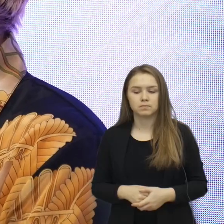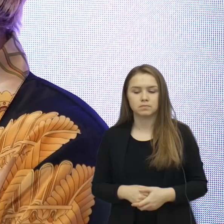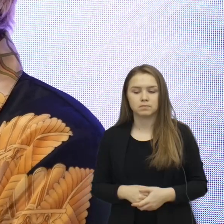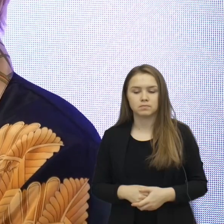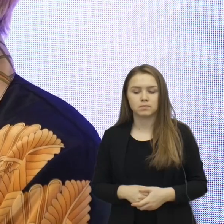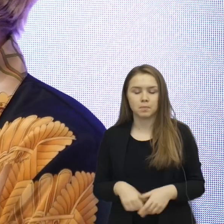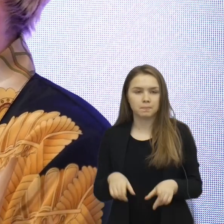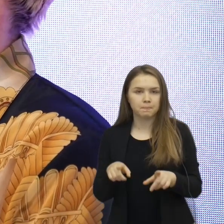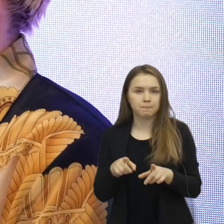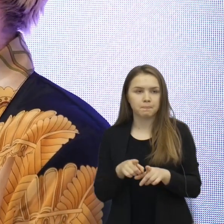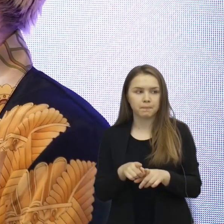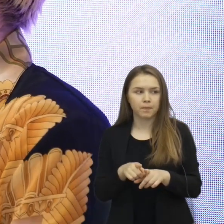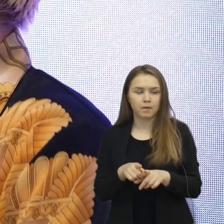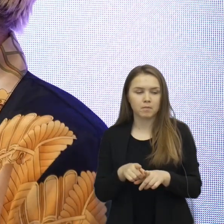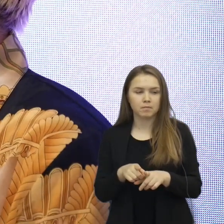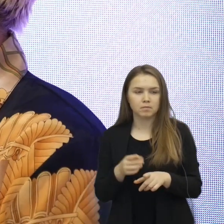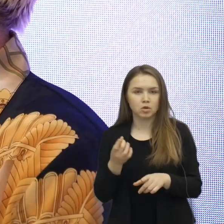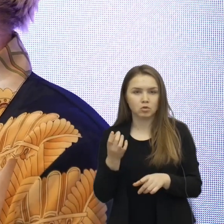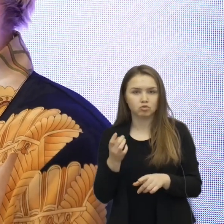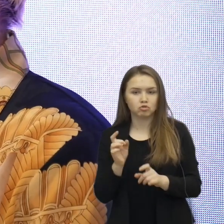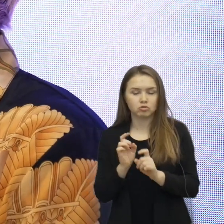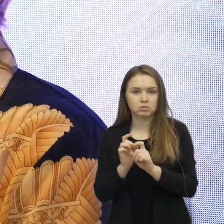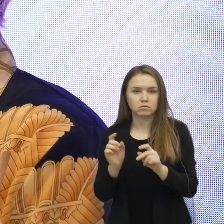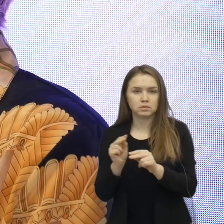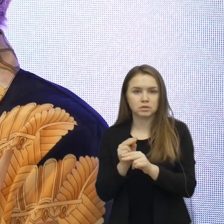don't even take the people in to be kind of